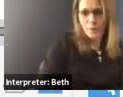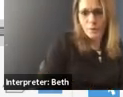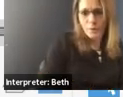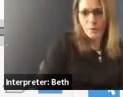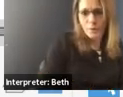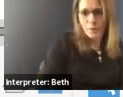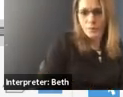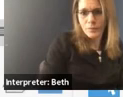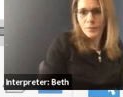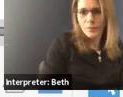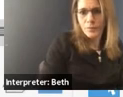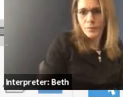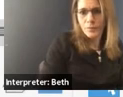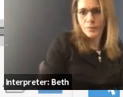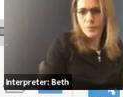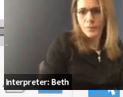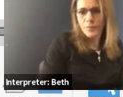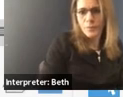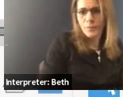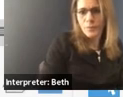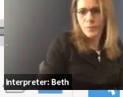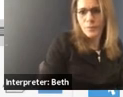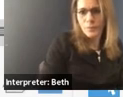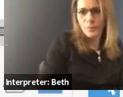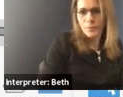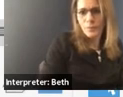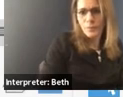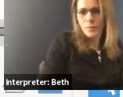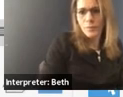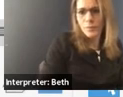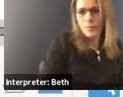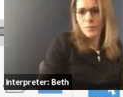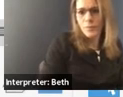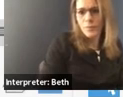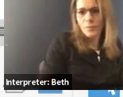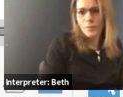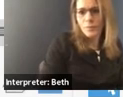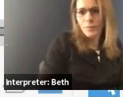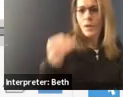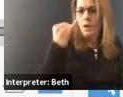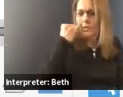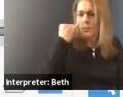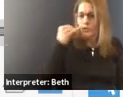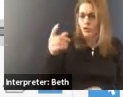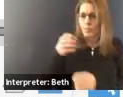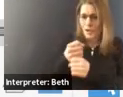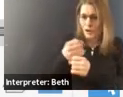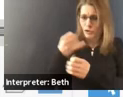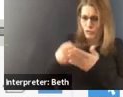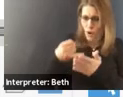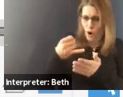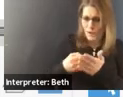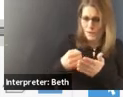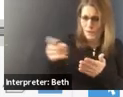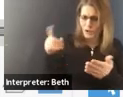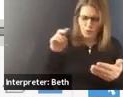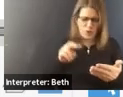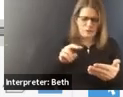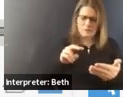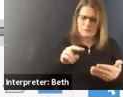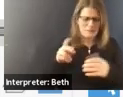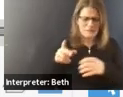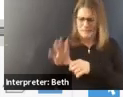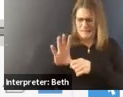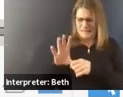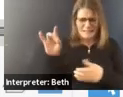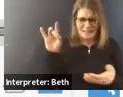like, man, that's terrible, I don't like that, take out a fresh piece of paper, put it over it, and